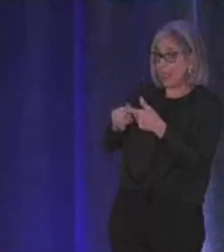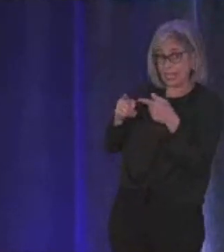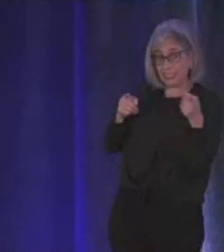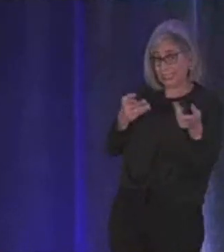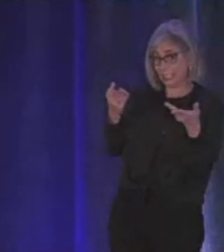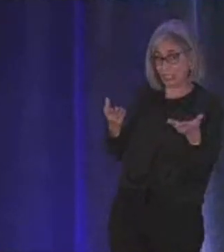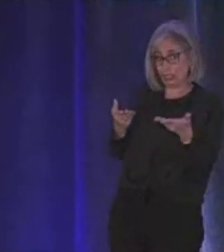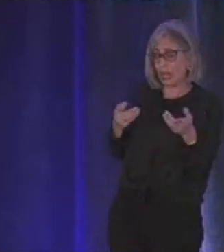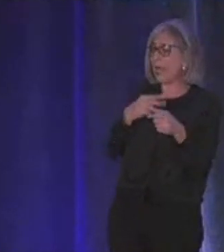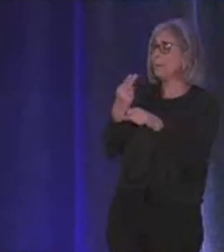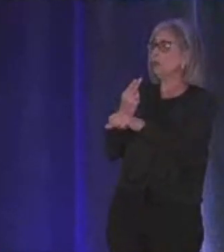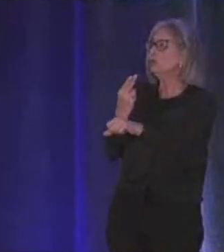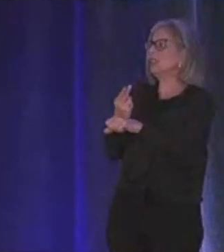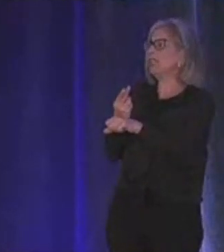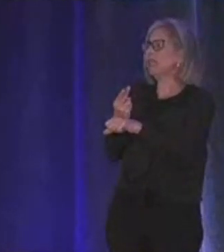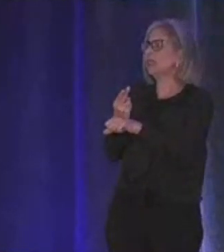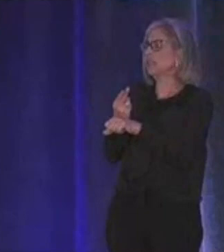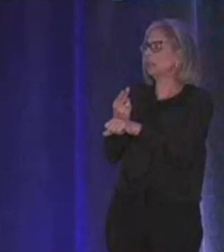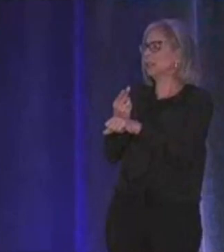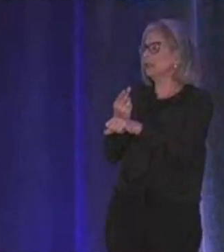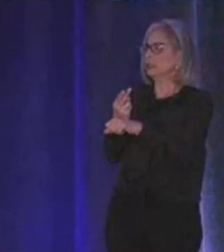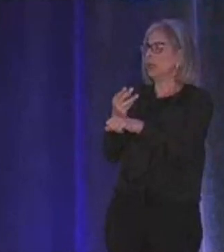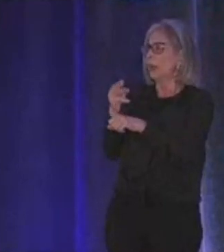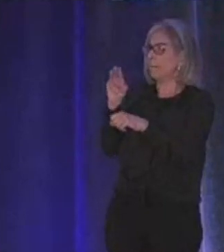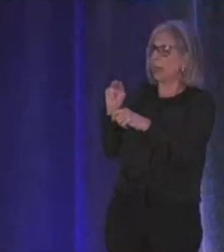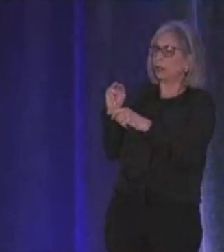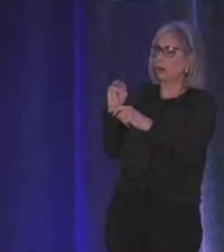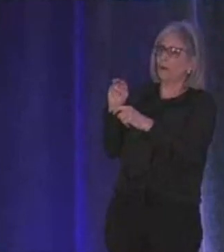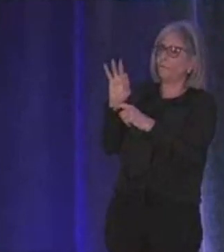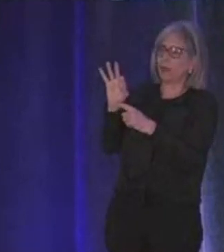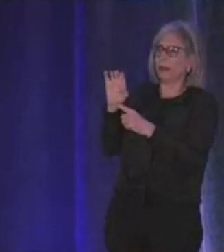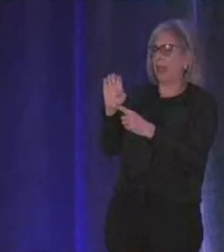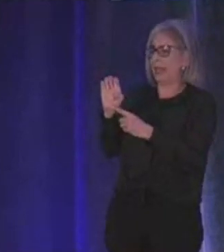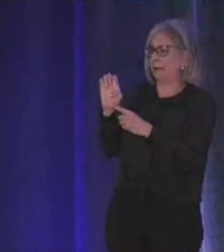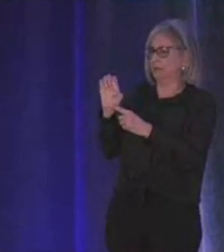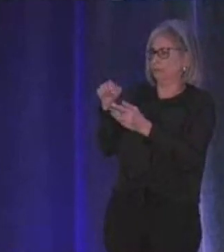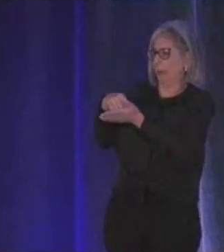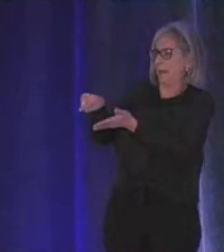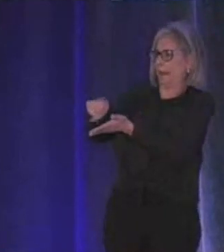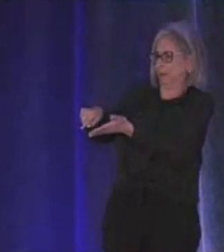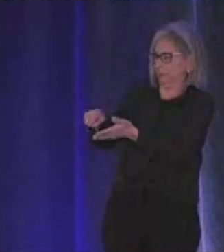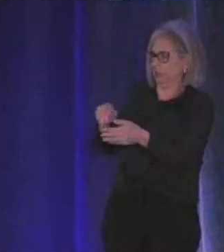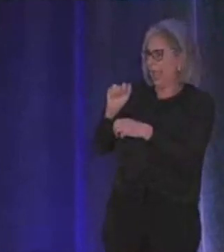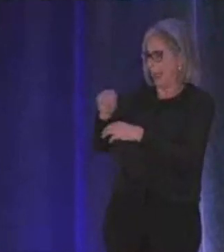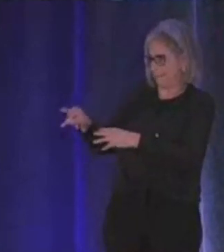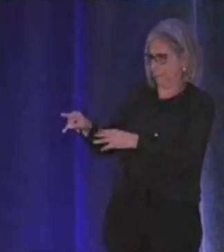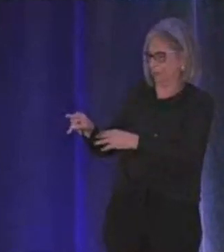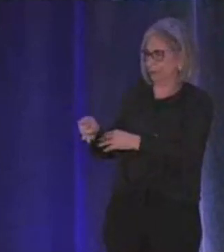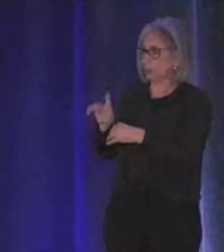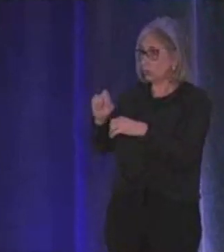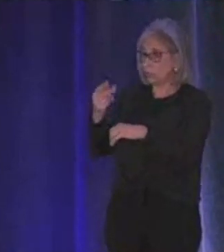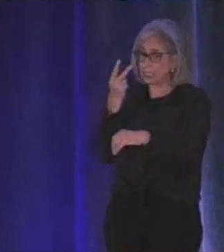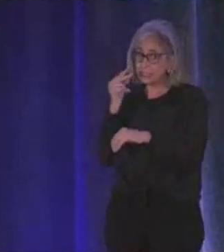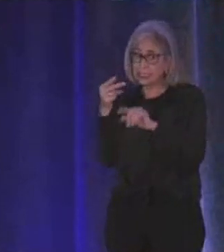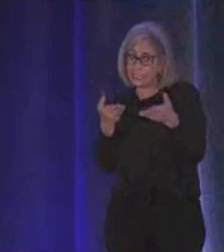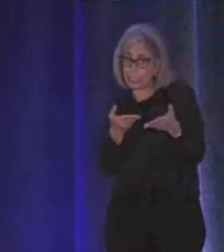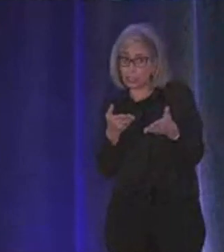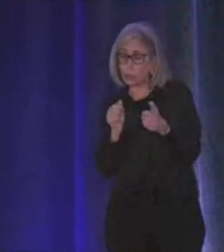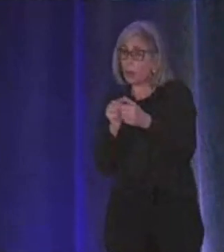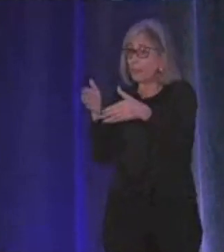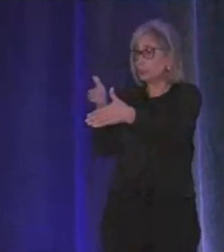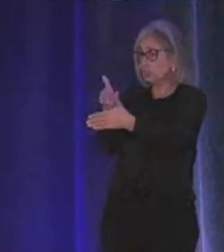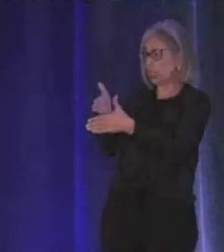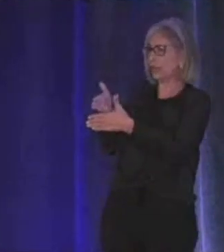here I'm using I'm naming one of the micro front-end apps payments. And then you can see here with